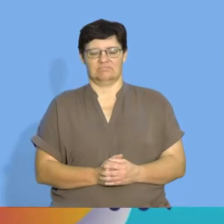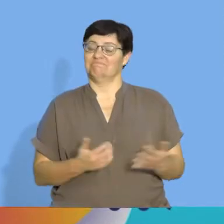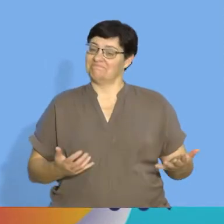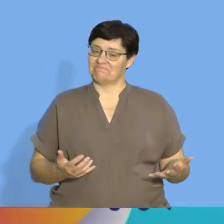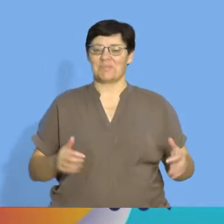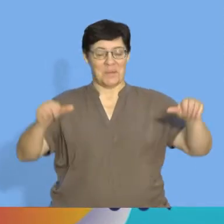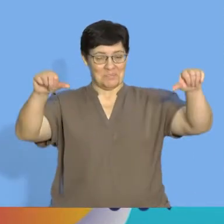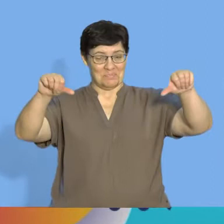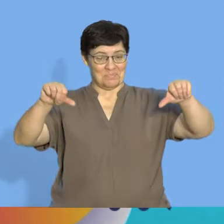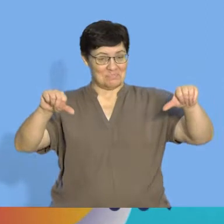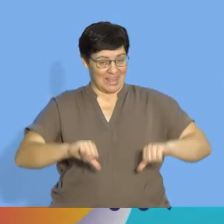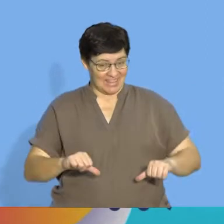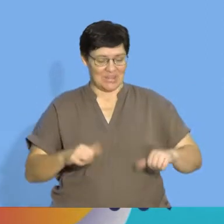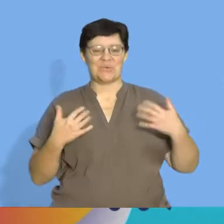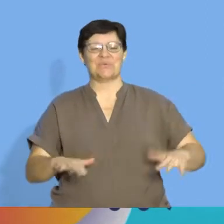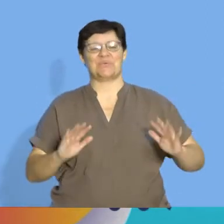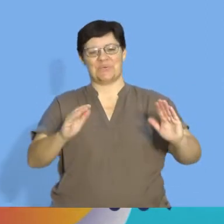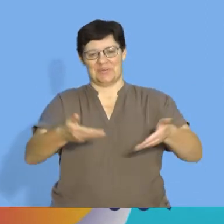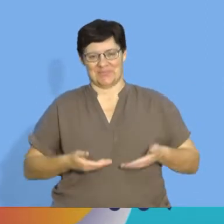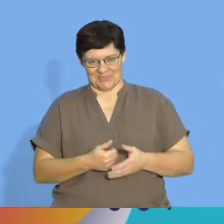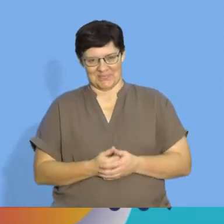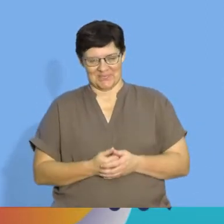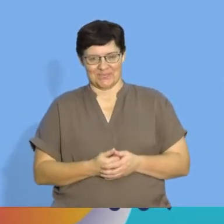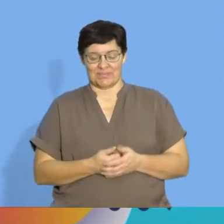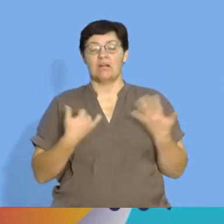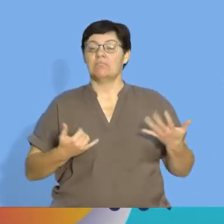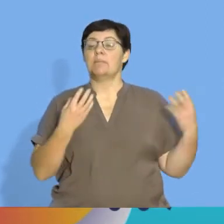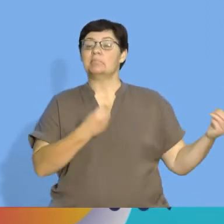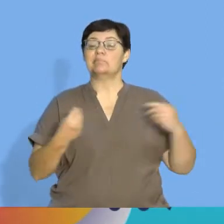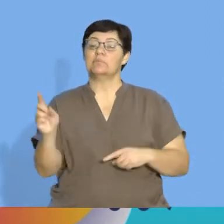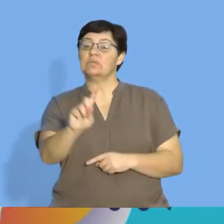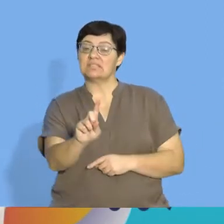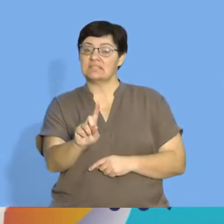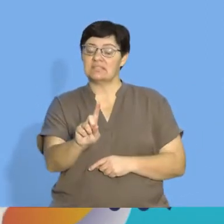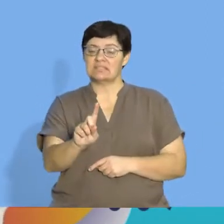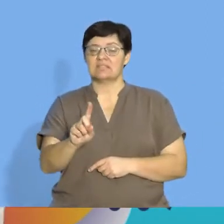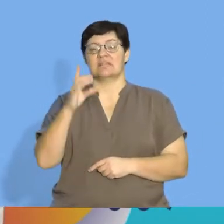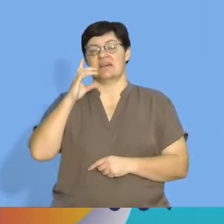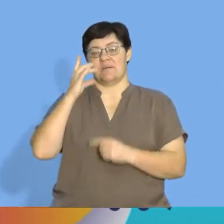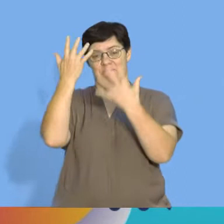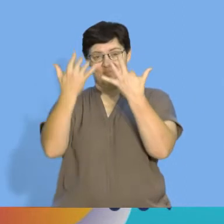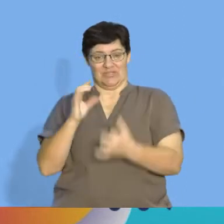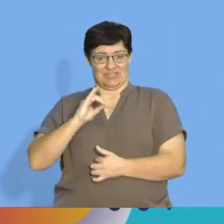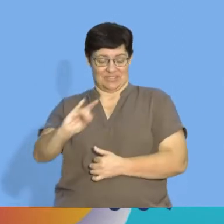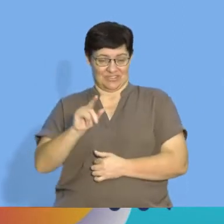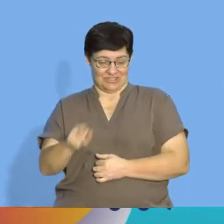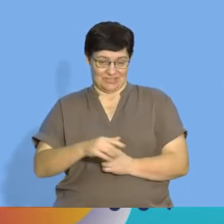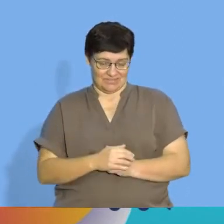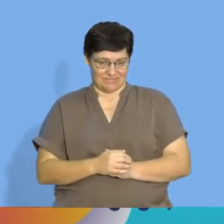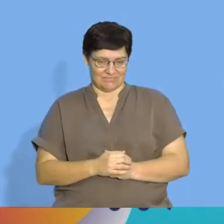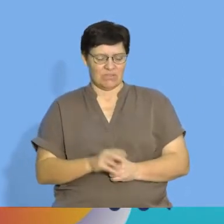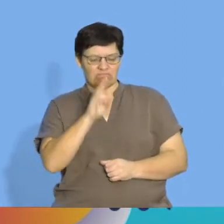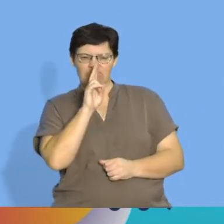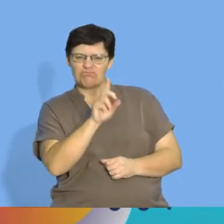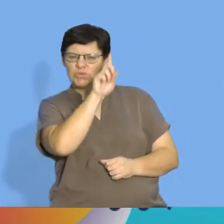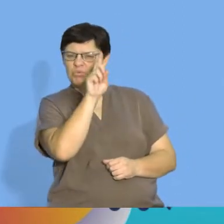Welcome back, accounting boffins. Right, remember, we're busy with cash budgets. We're looking at an actual question. Quick